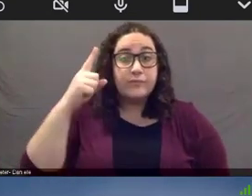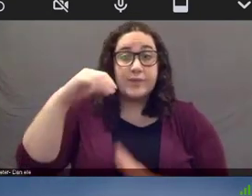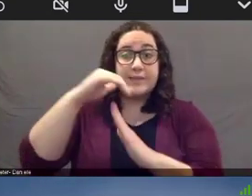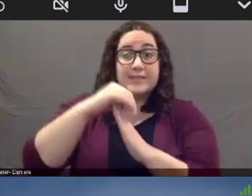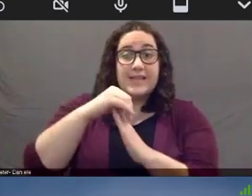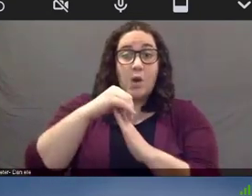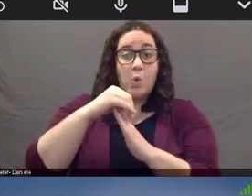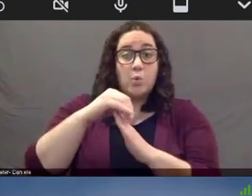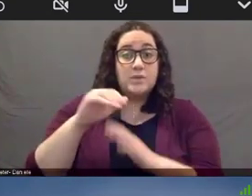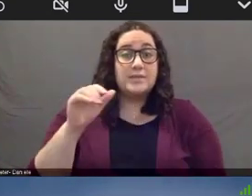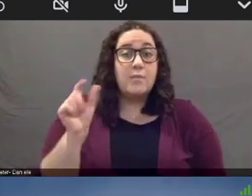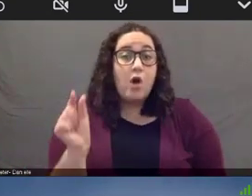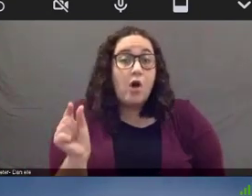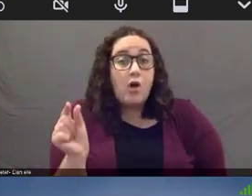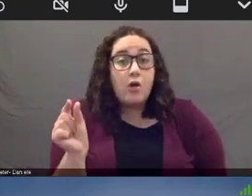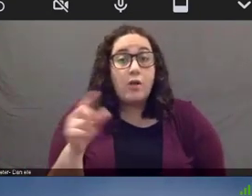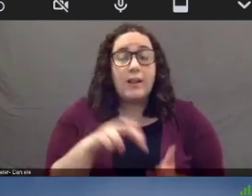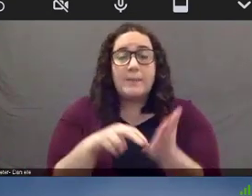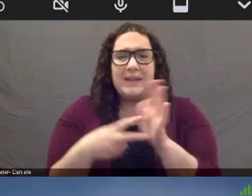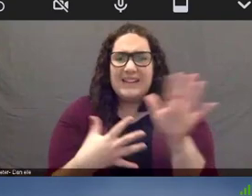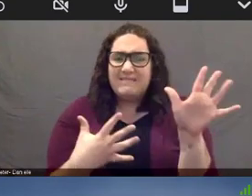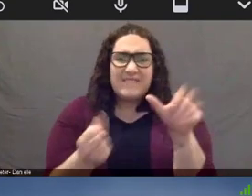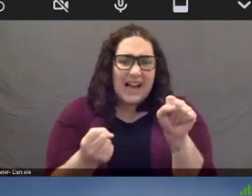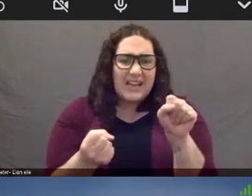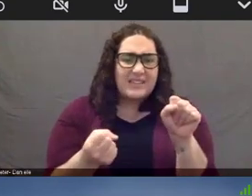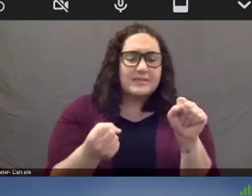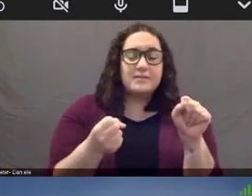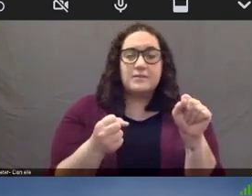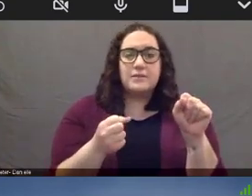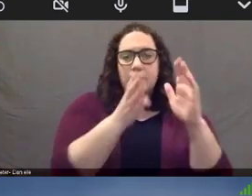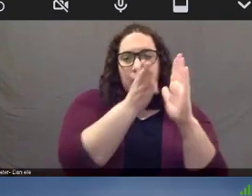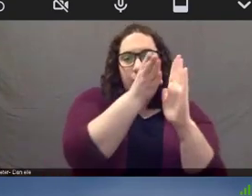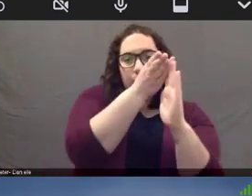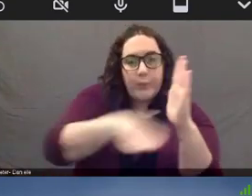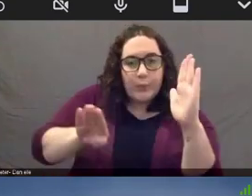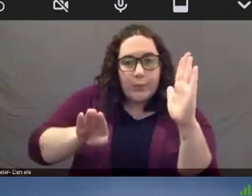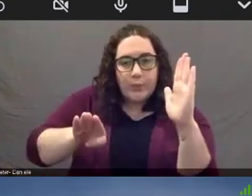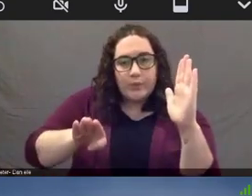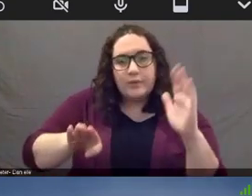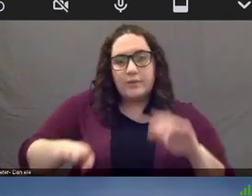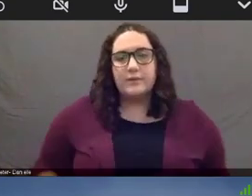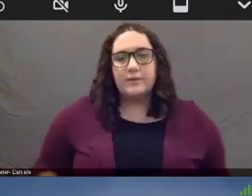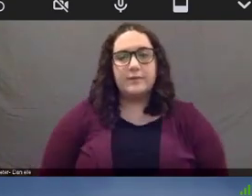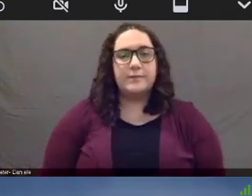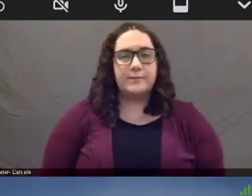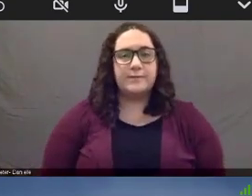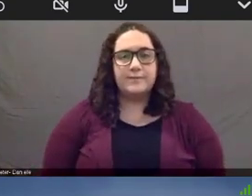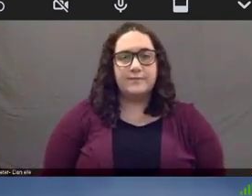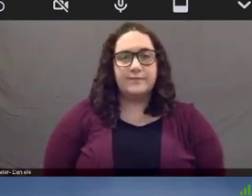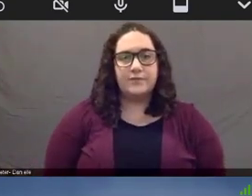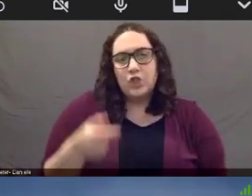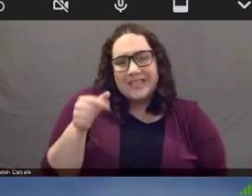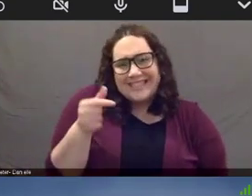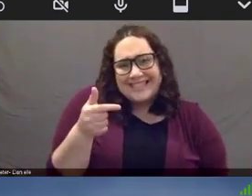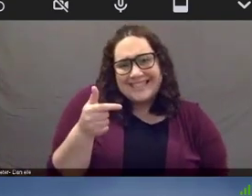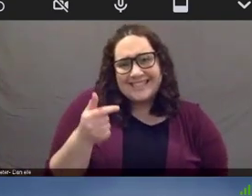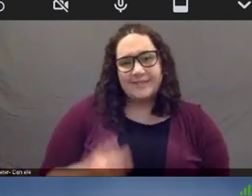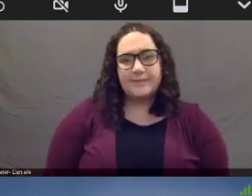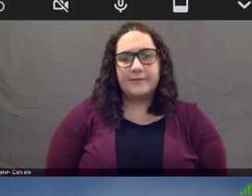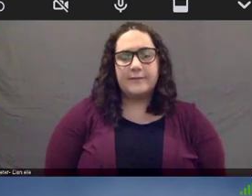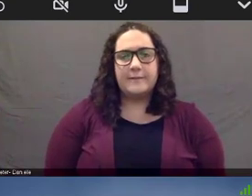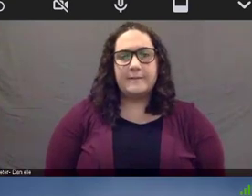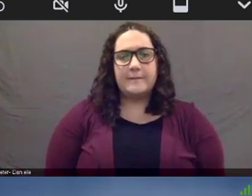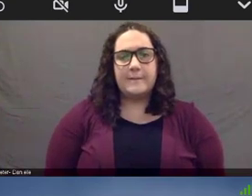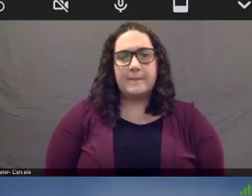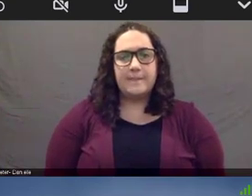line is bigger everywhere, right? So the time constant kind of gives us some characteristic time of how